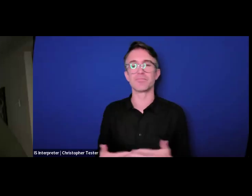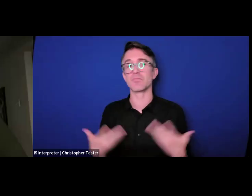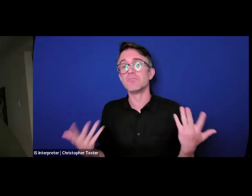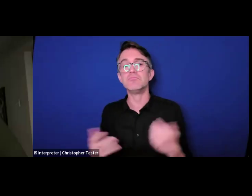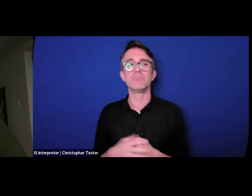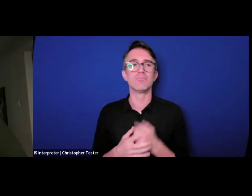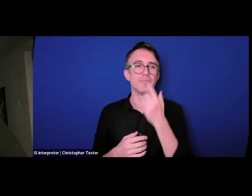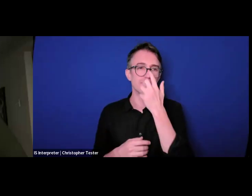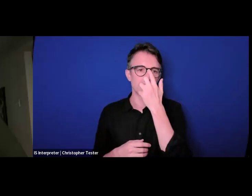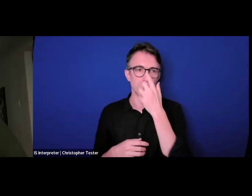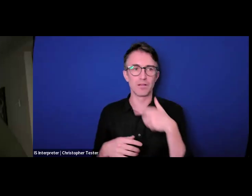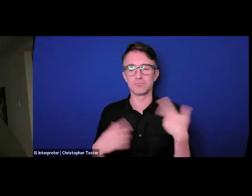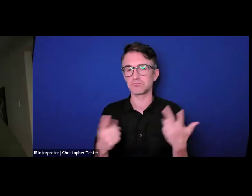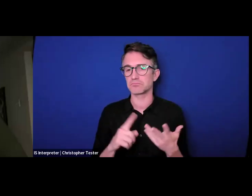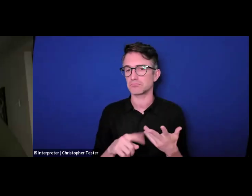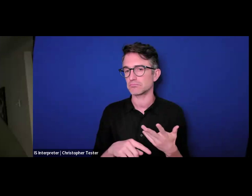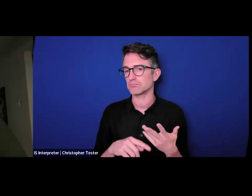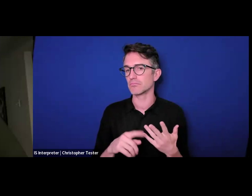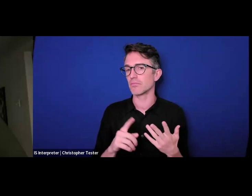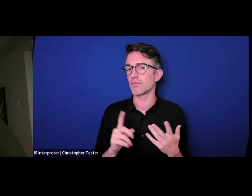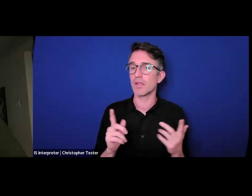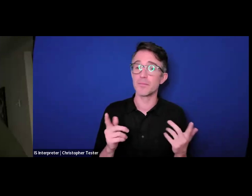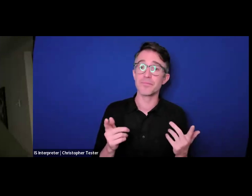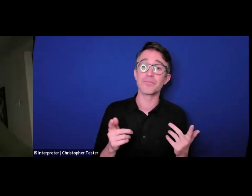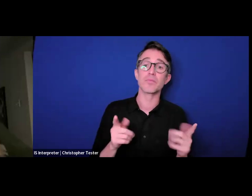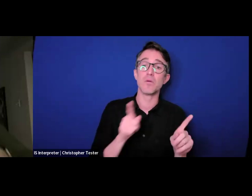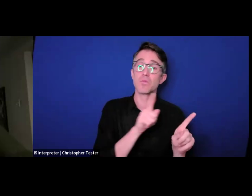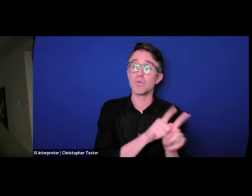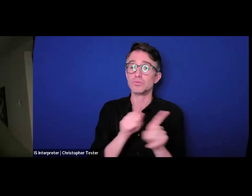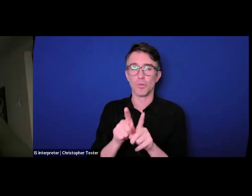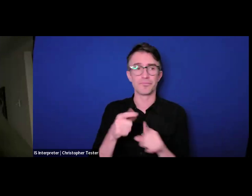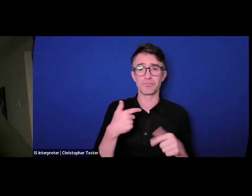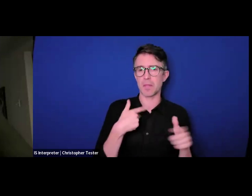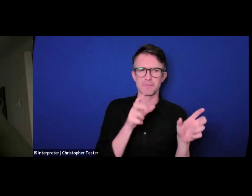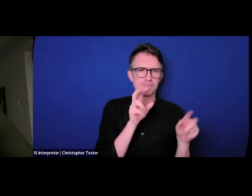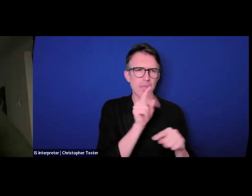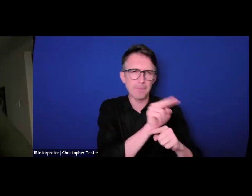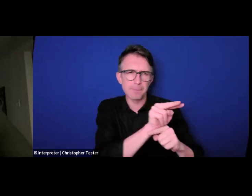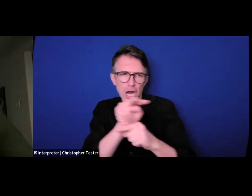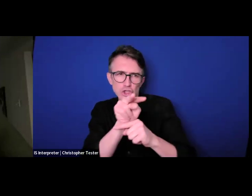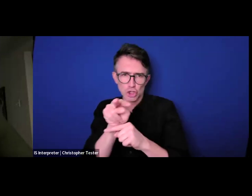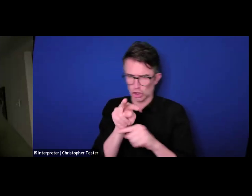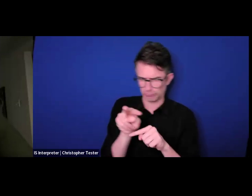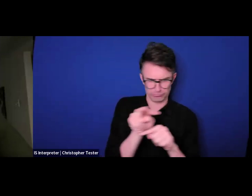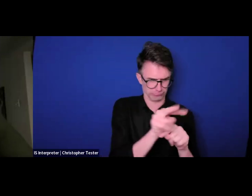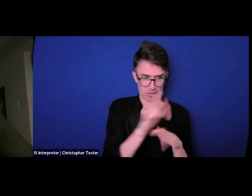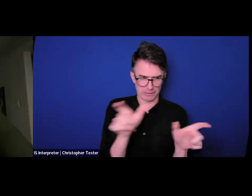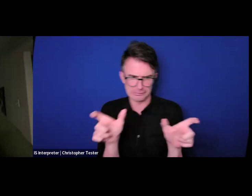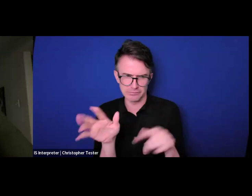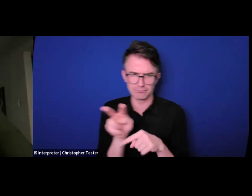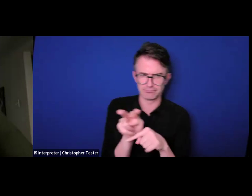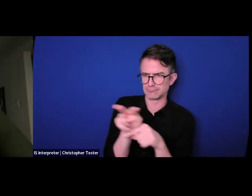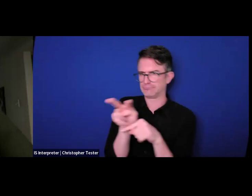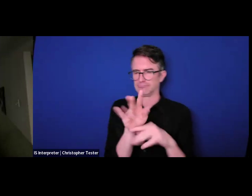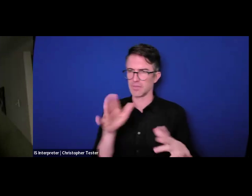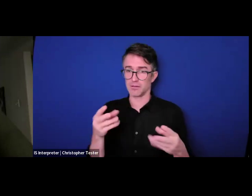role in monitoring the delivery and the quality, but also there are a role for community organizations, of course, families and the care